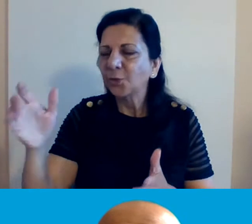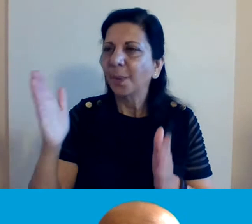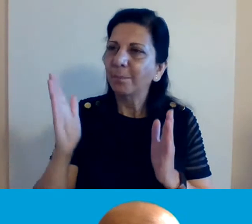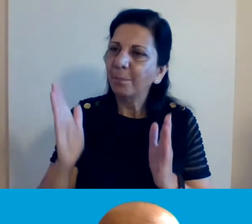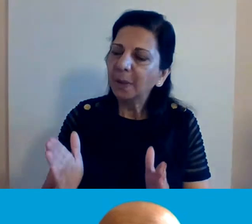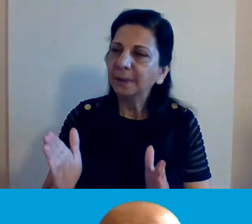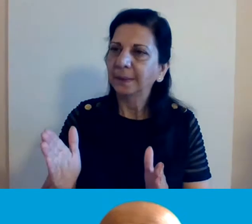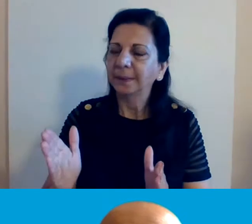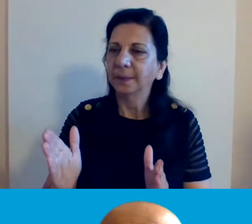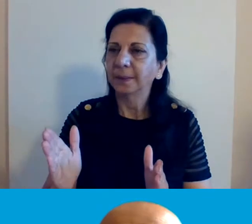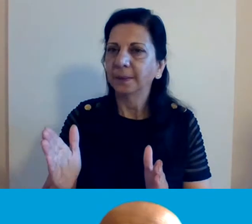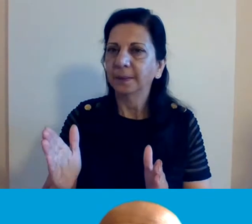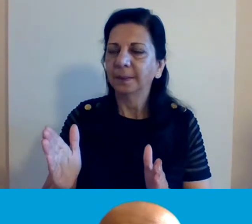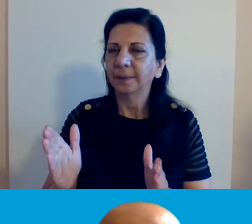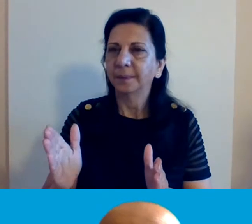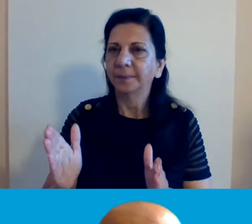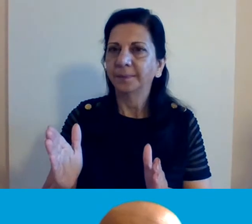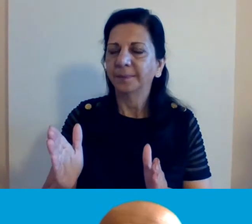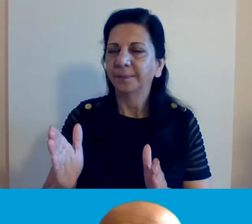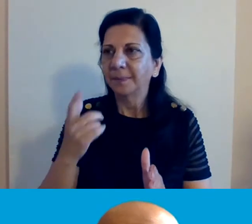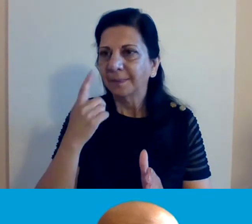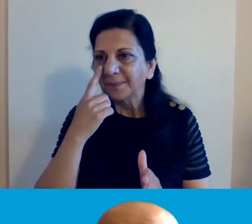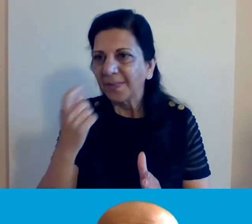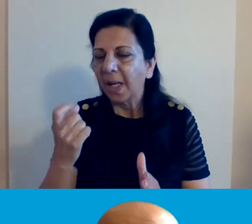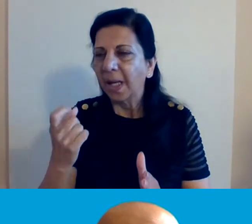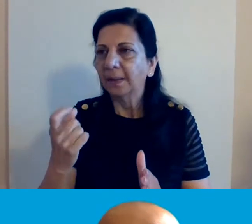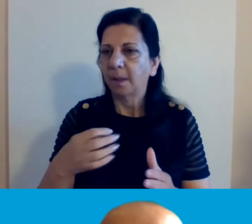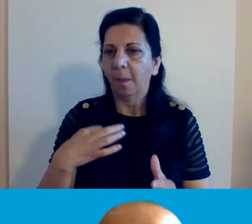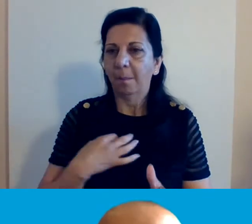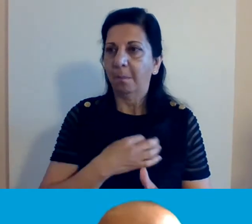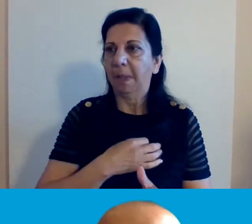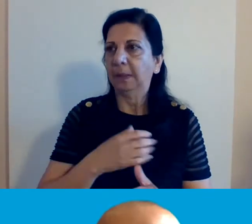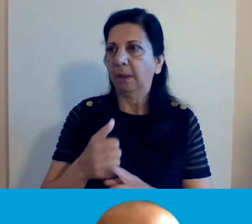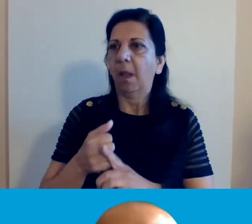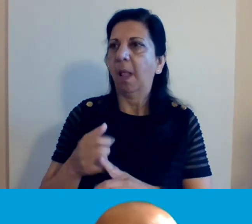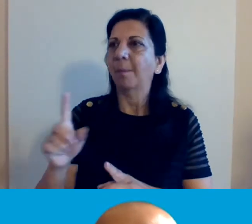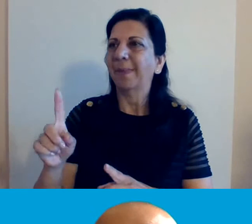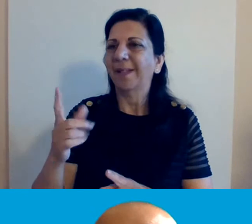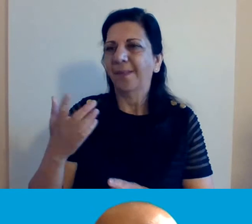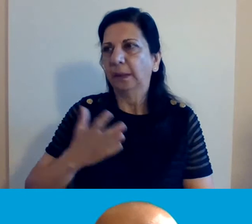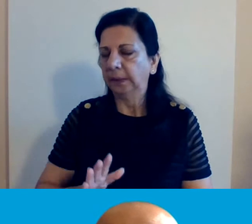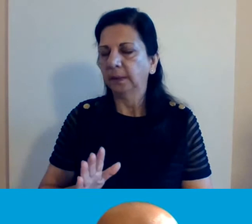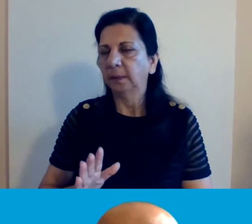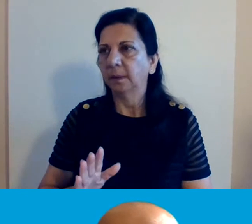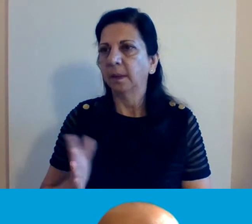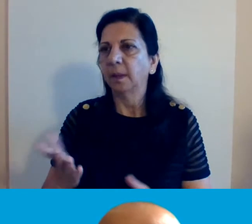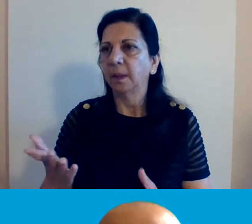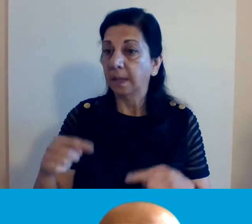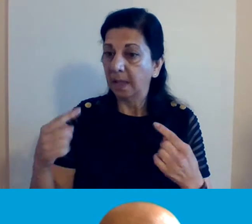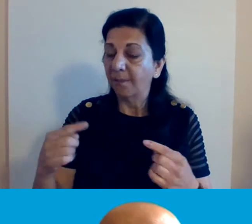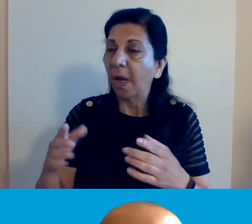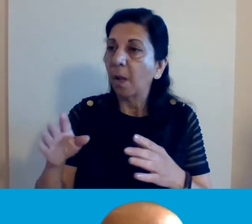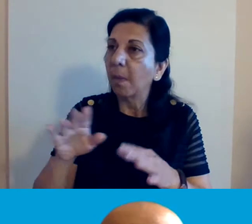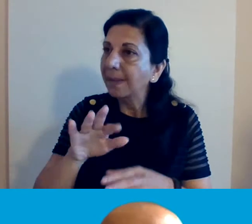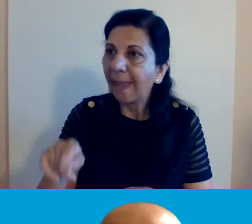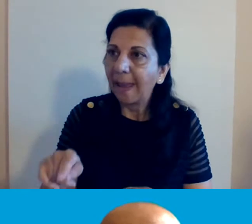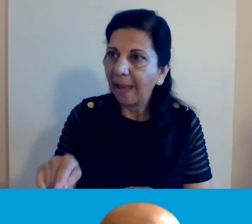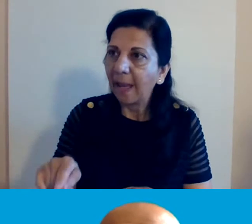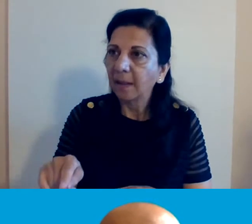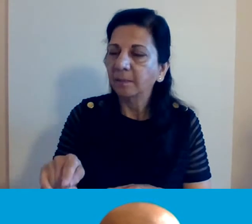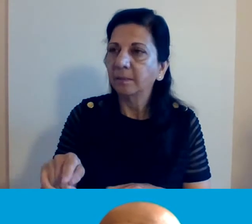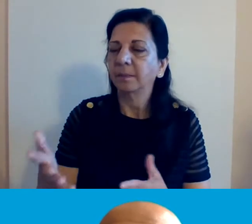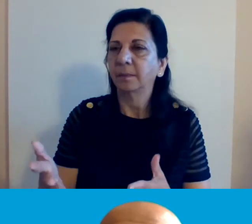right time, and also have an element of self-care at the beginning of that. But it's challenging and